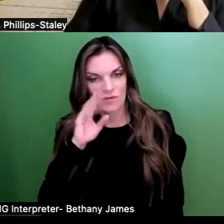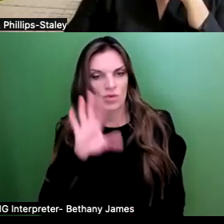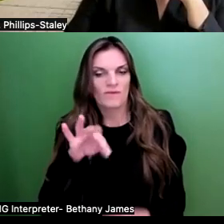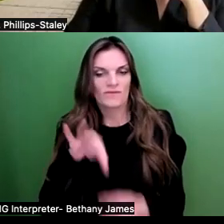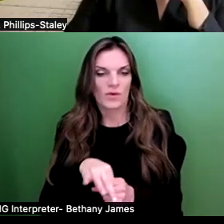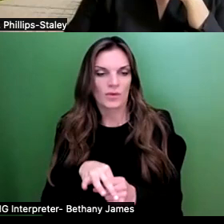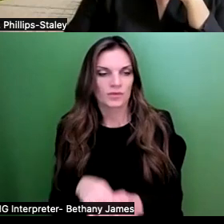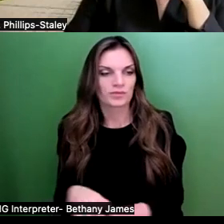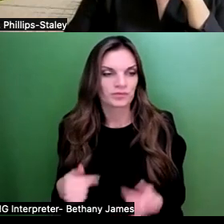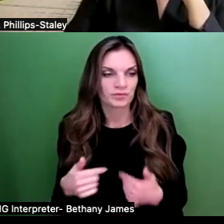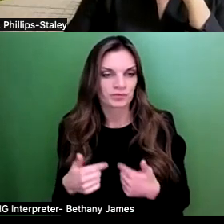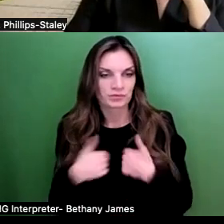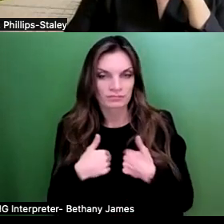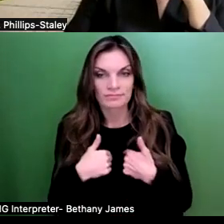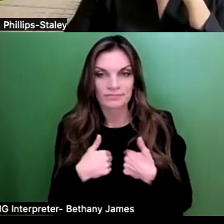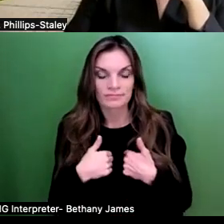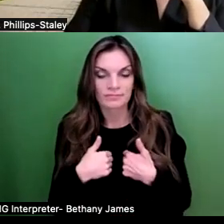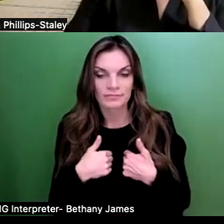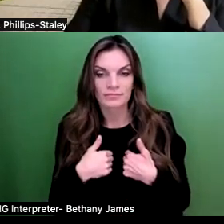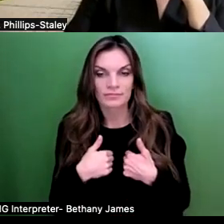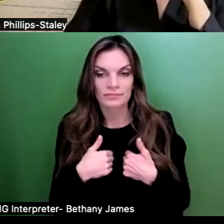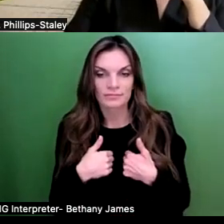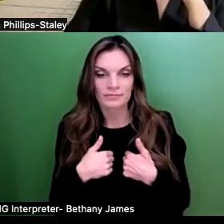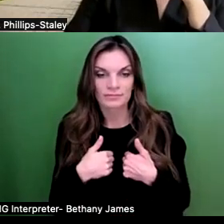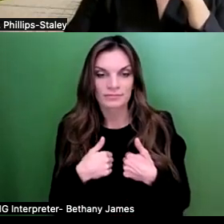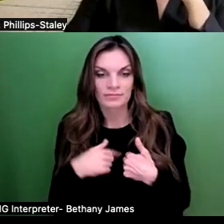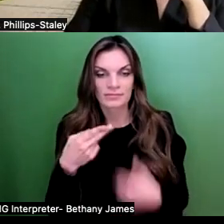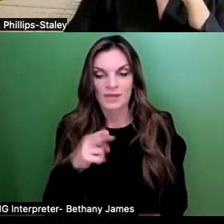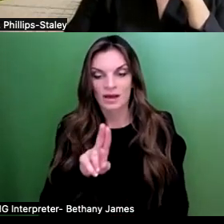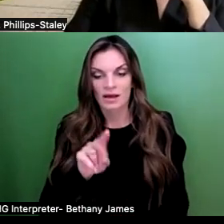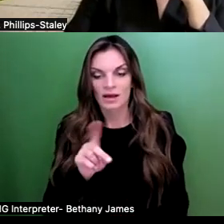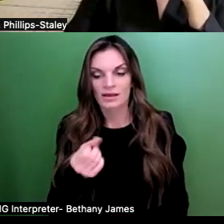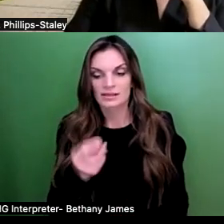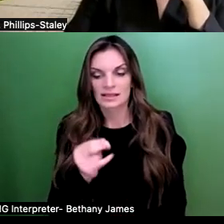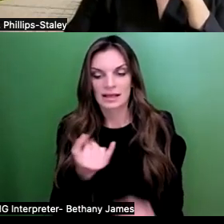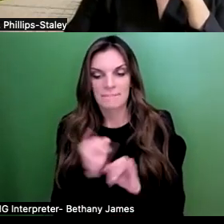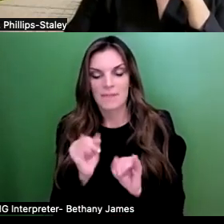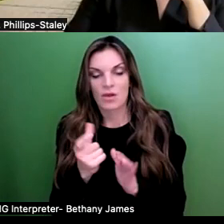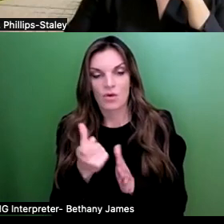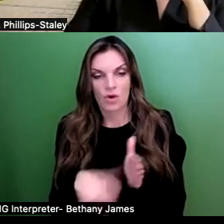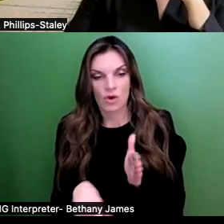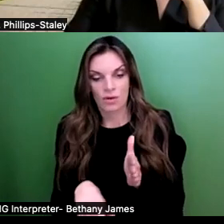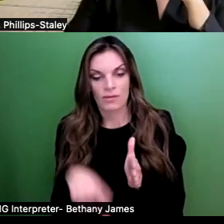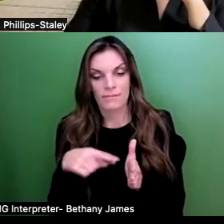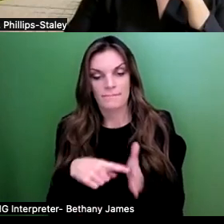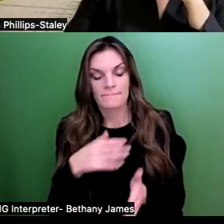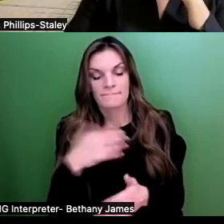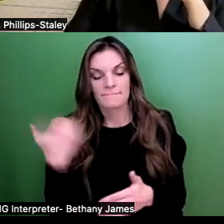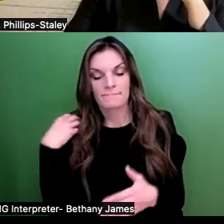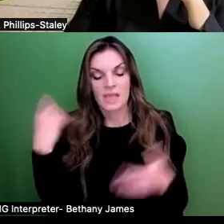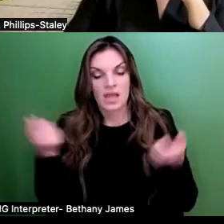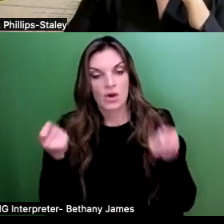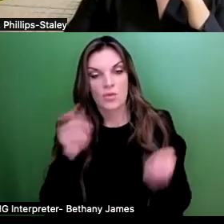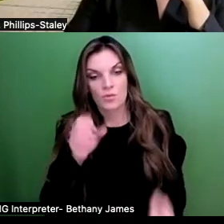I will go back to a Hudson Independent article where Mayor Brown listed one of